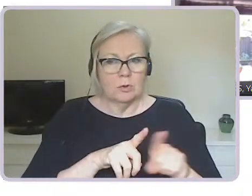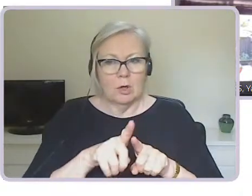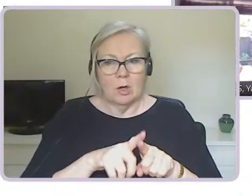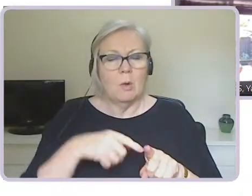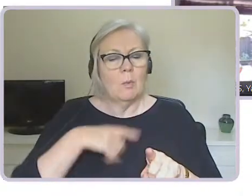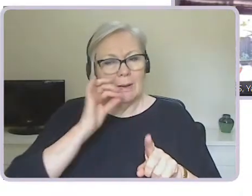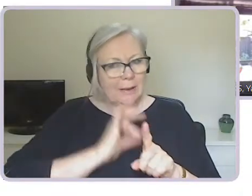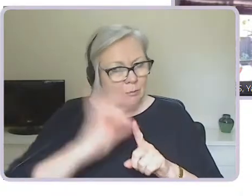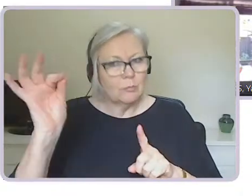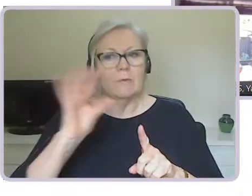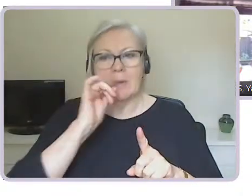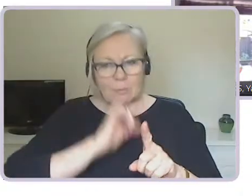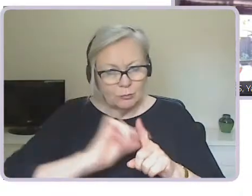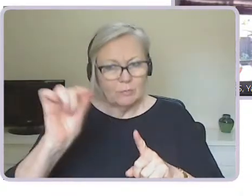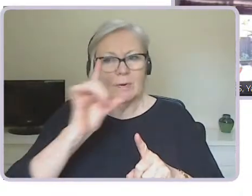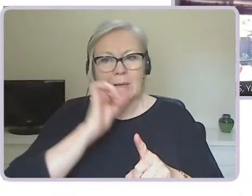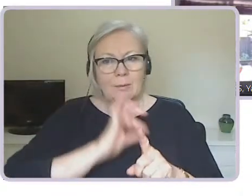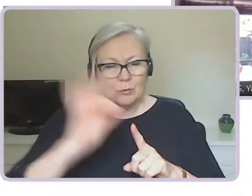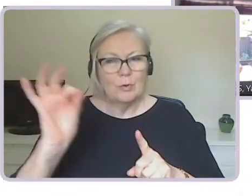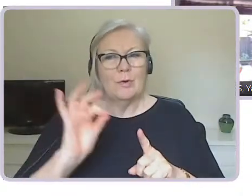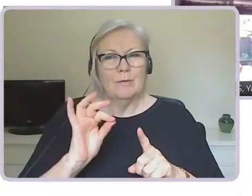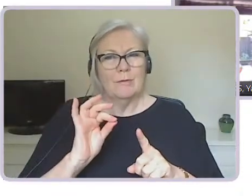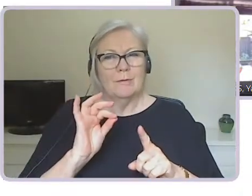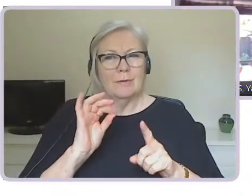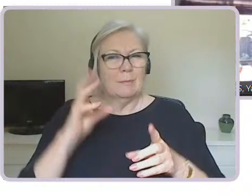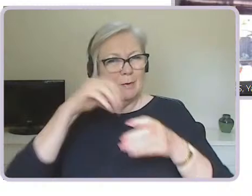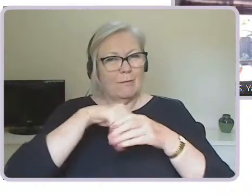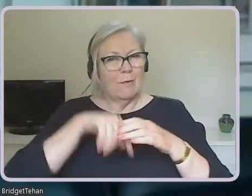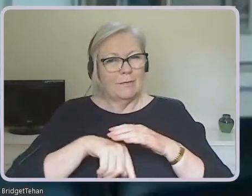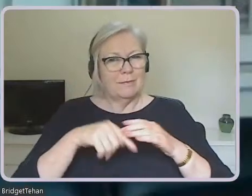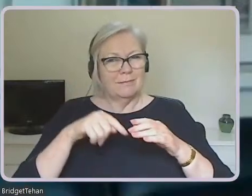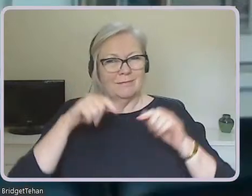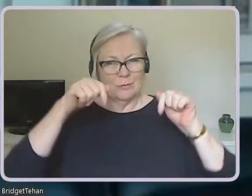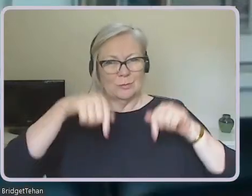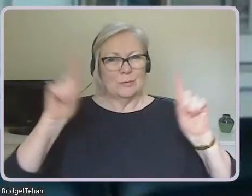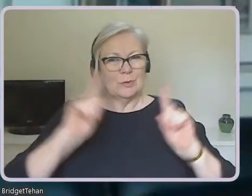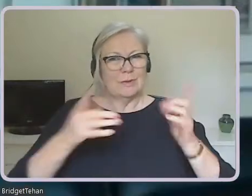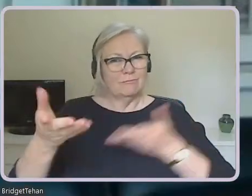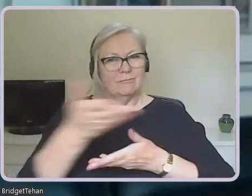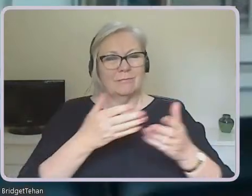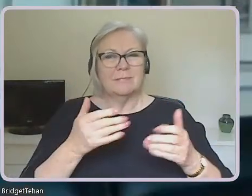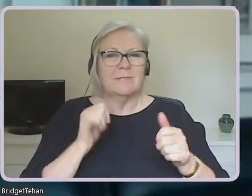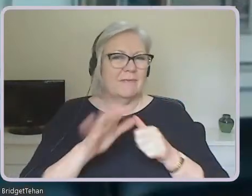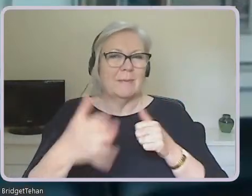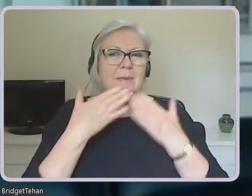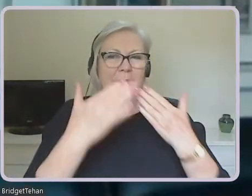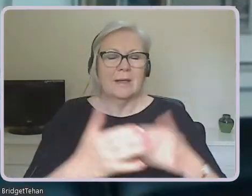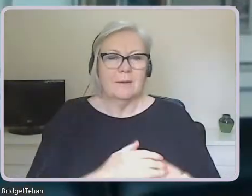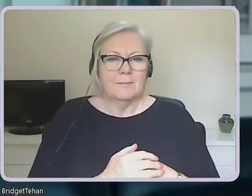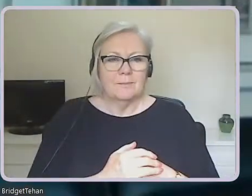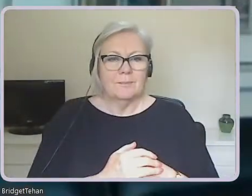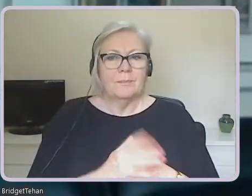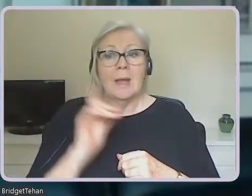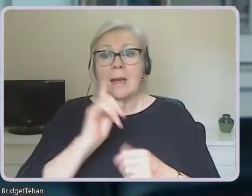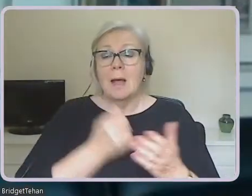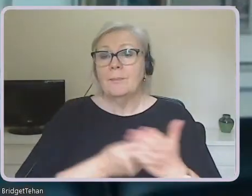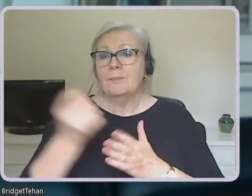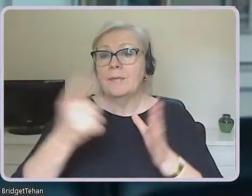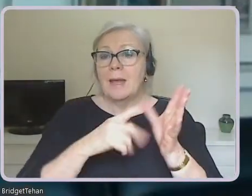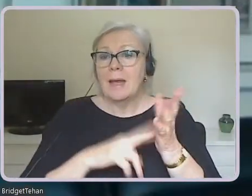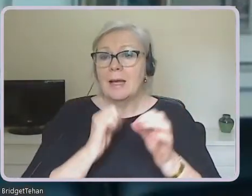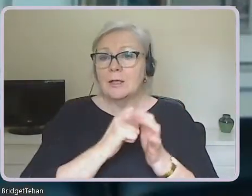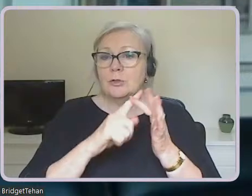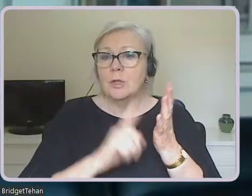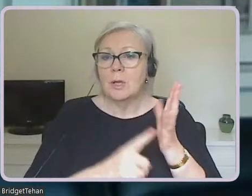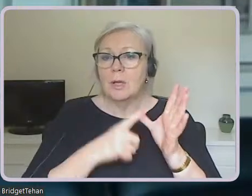improve, and to be part of this discussion today, it's really fabulous. I'd like to pass over to Angela Cook now